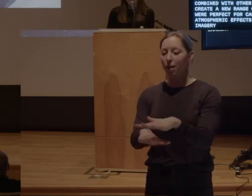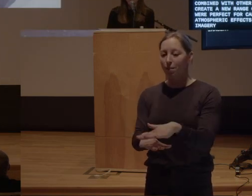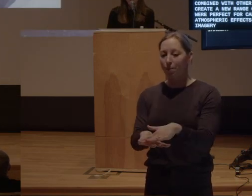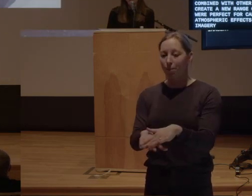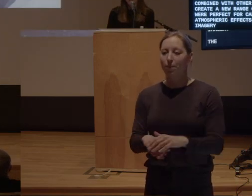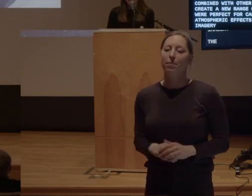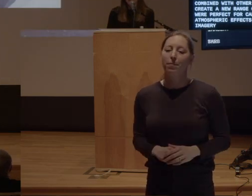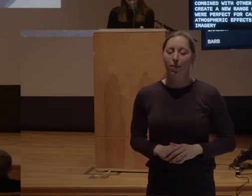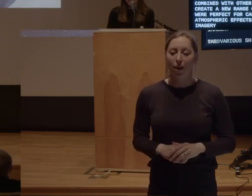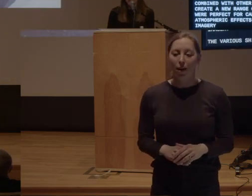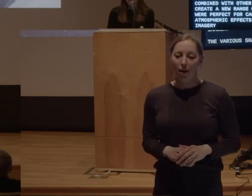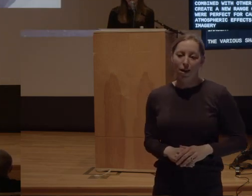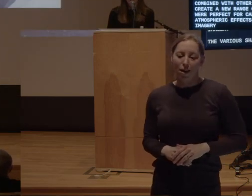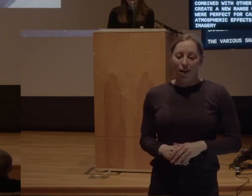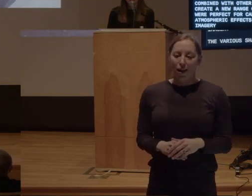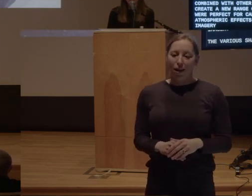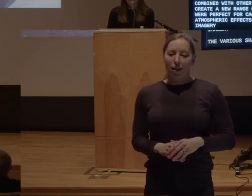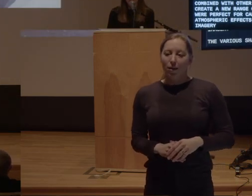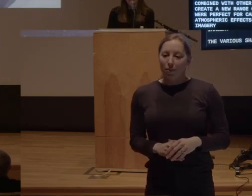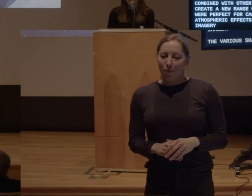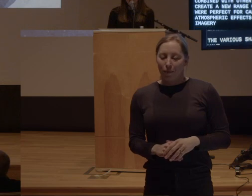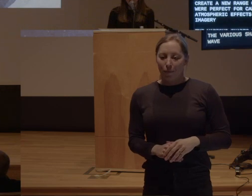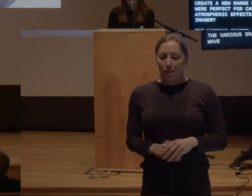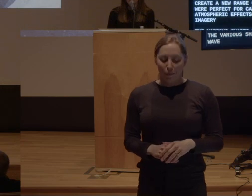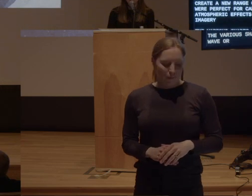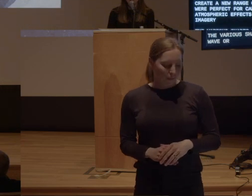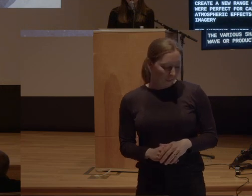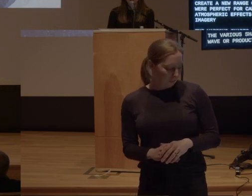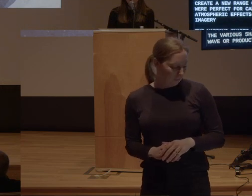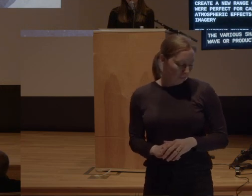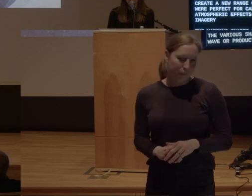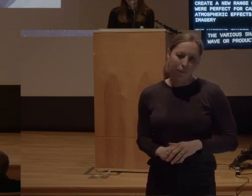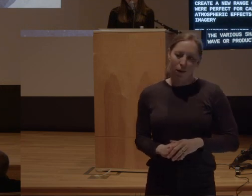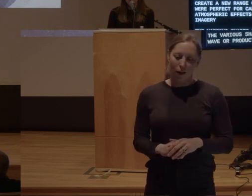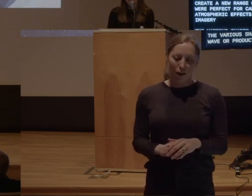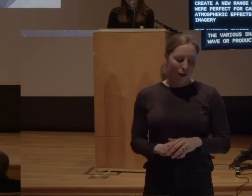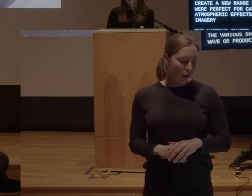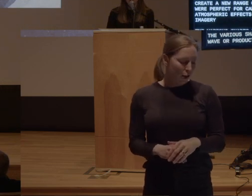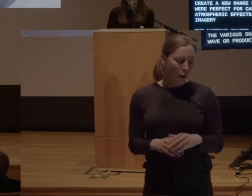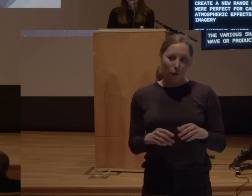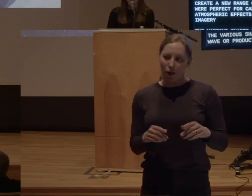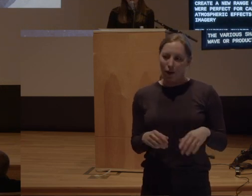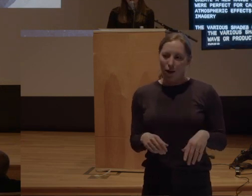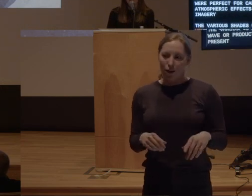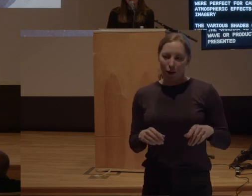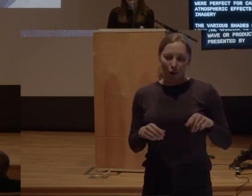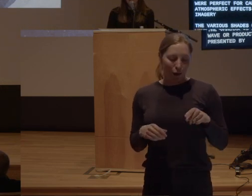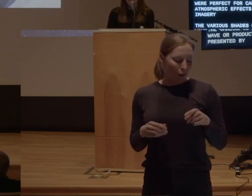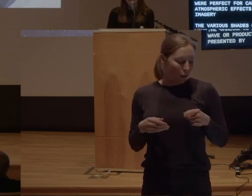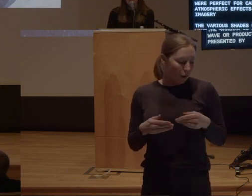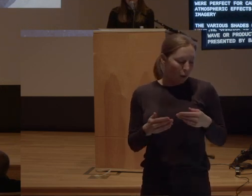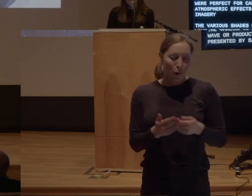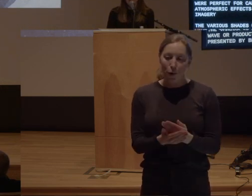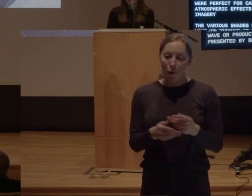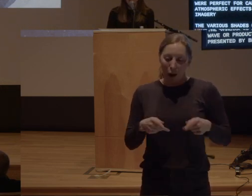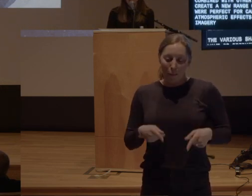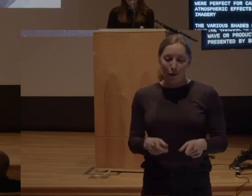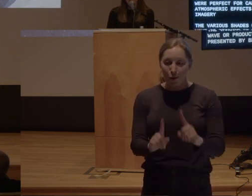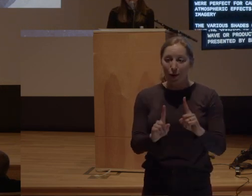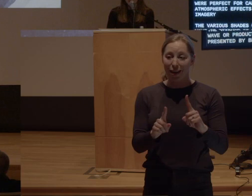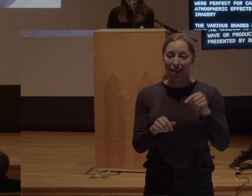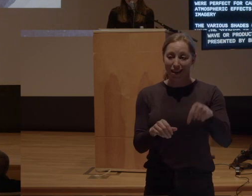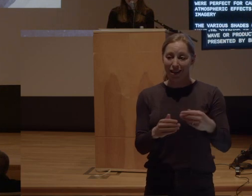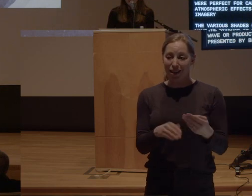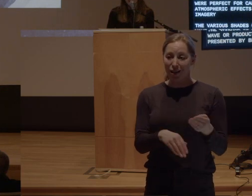various shades of blue that define the great wave are a product of the exciting new opportunities presented by Berlin Blue.